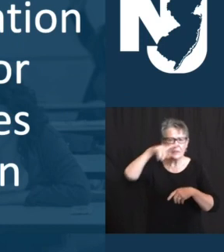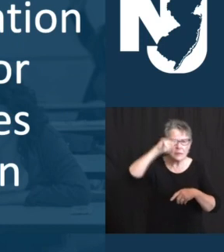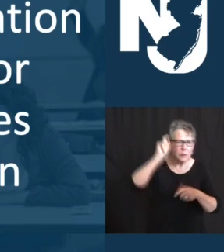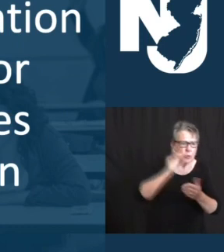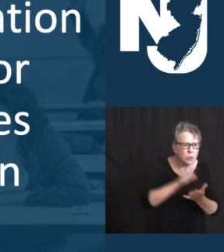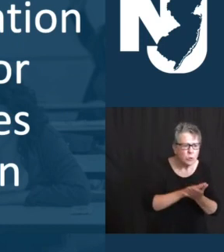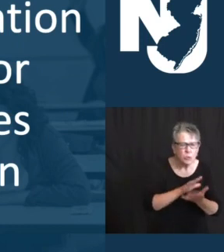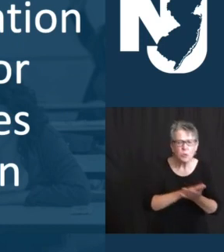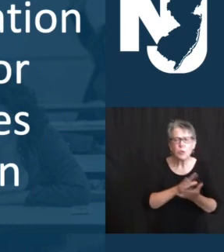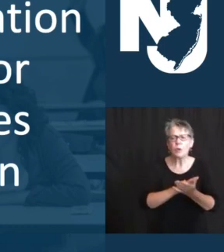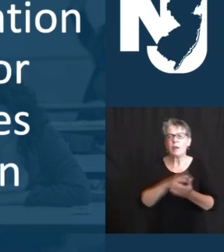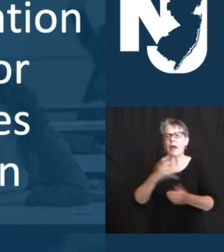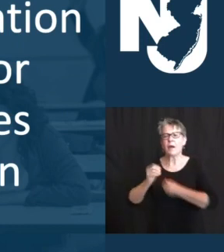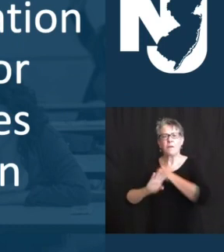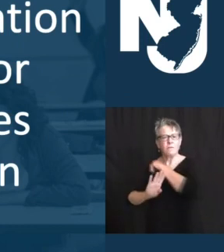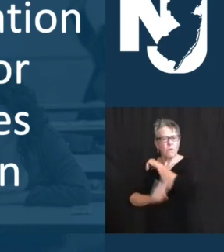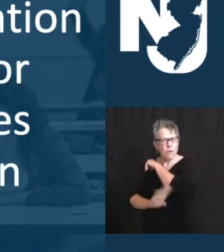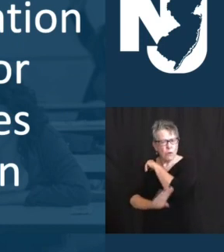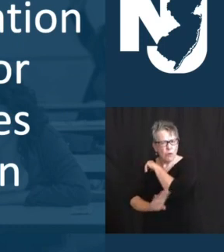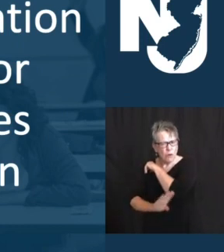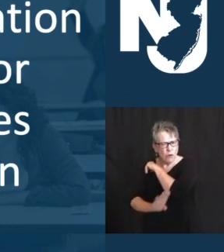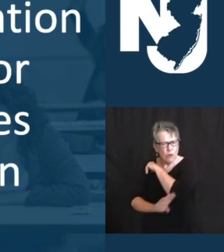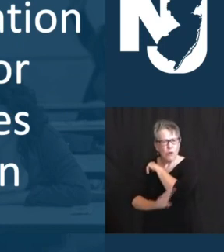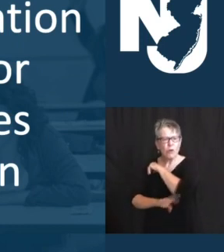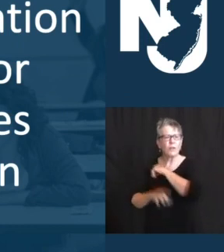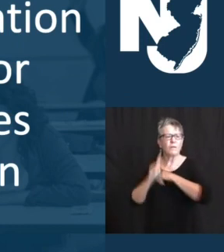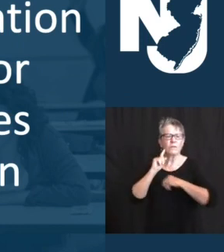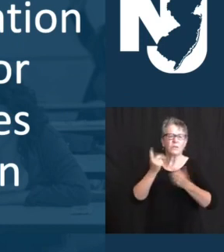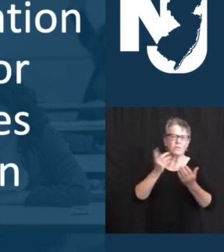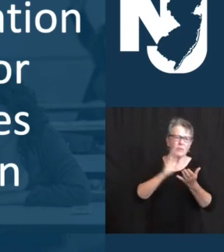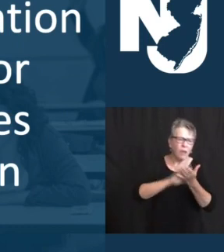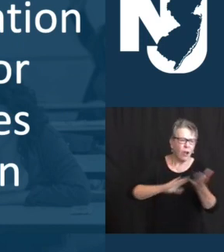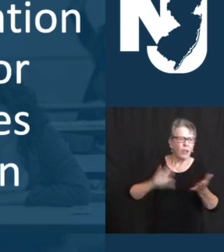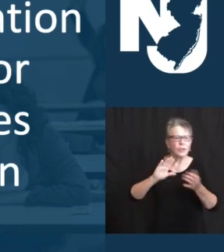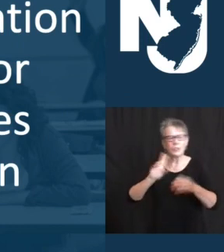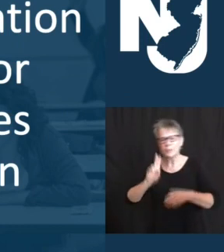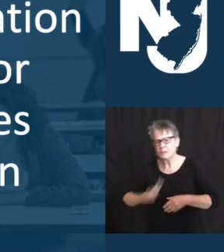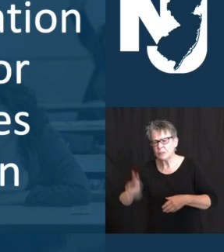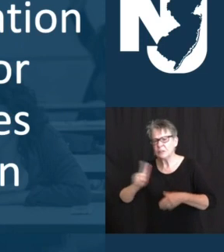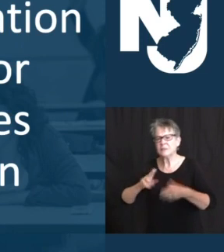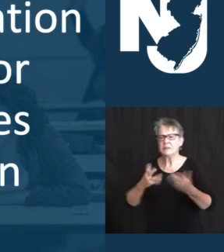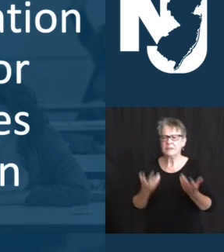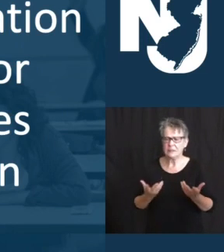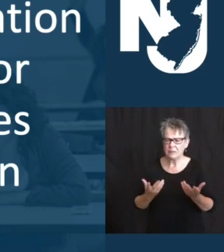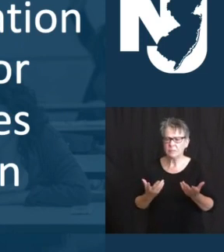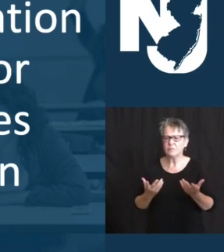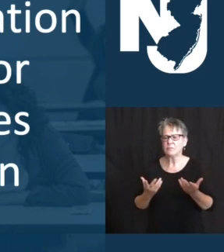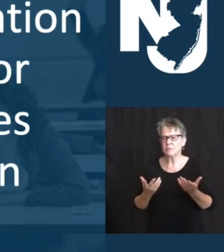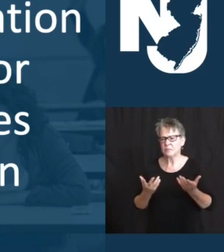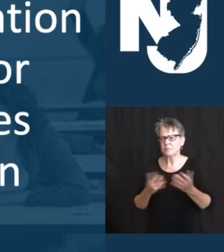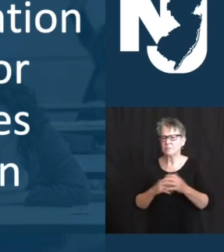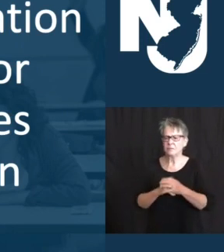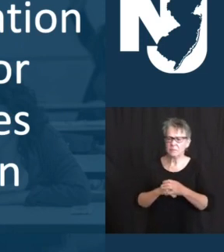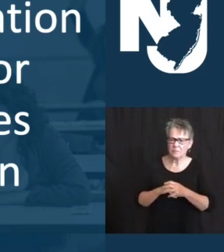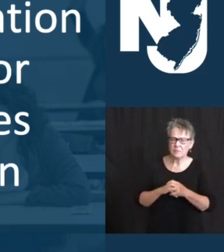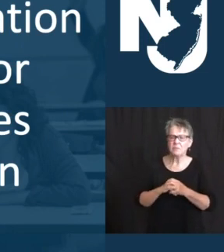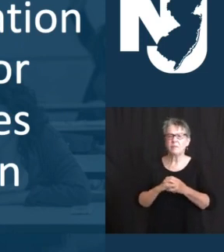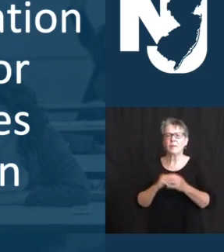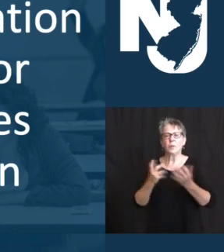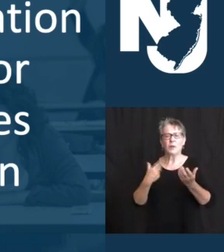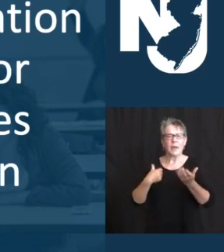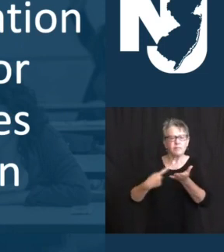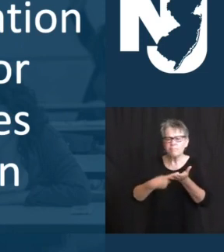met, it also includes non-binding items for institutions to consider as part of their restart